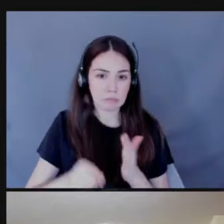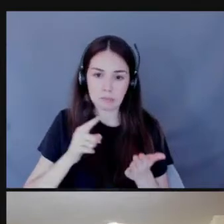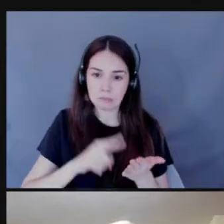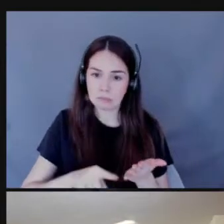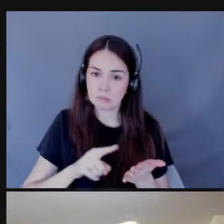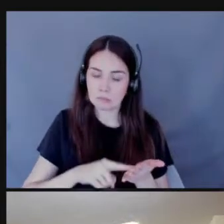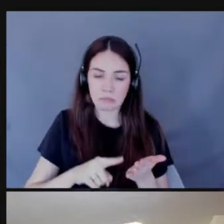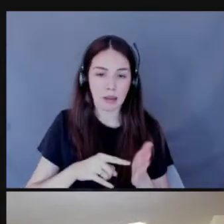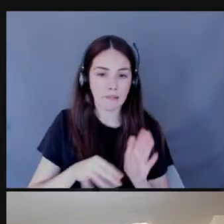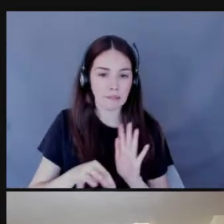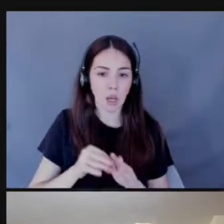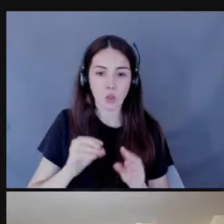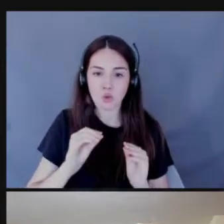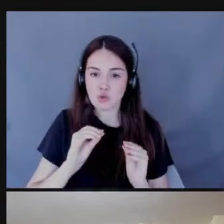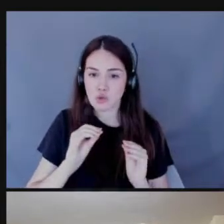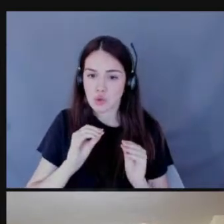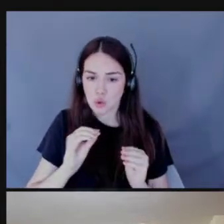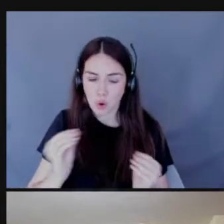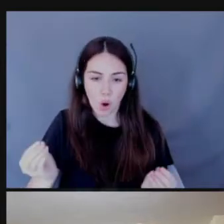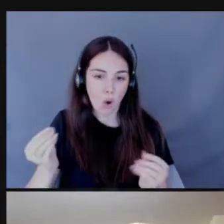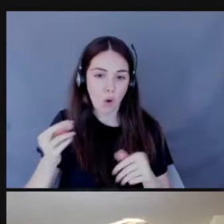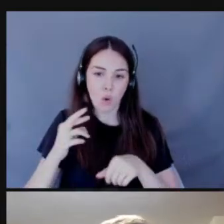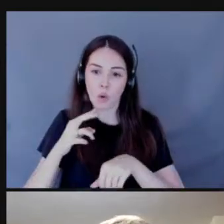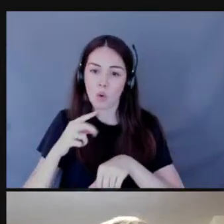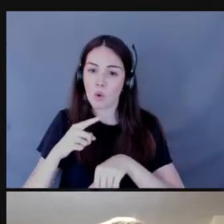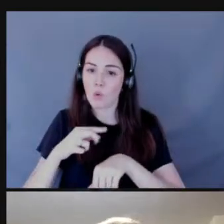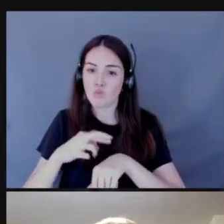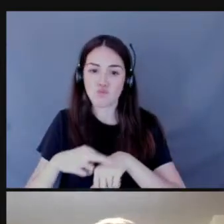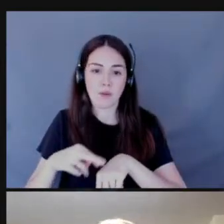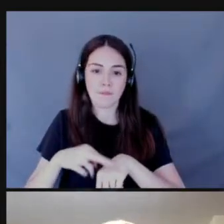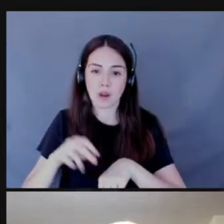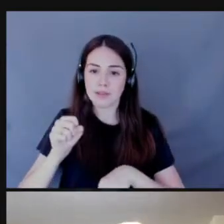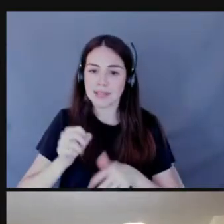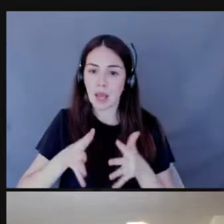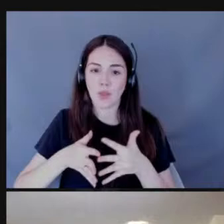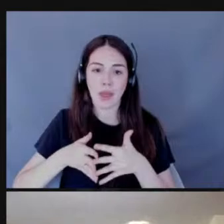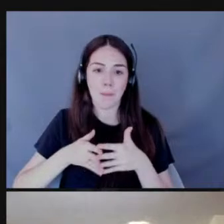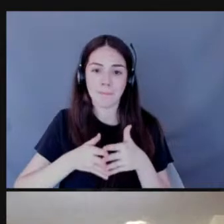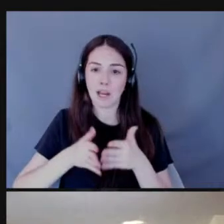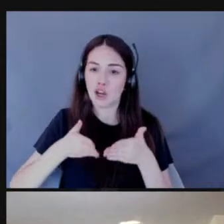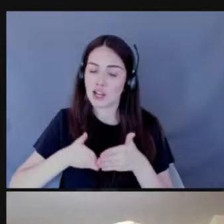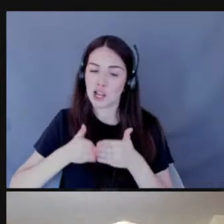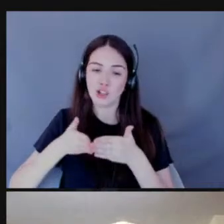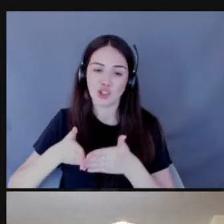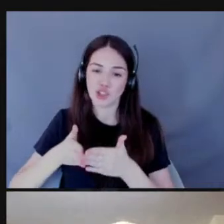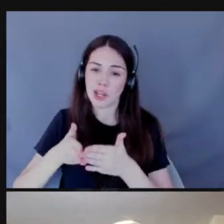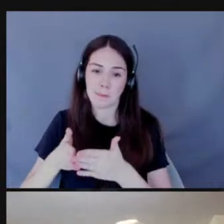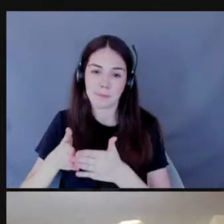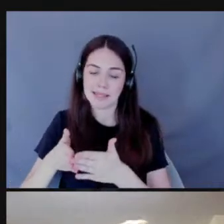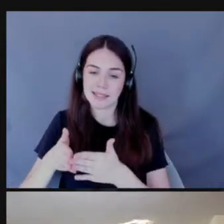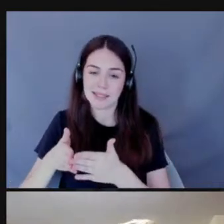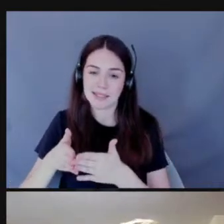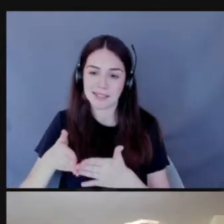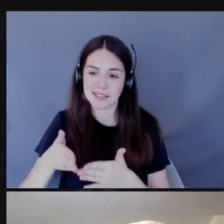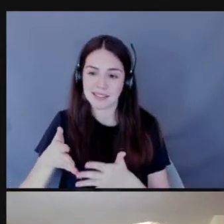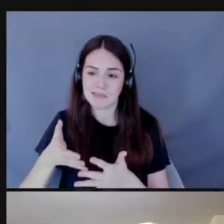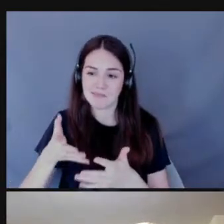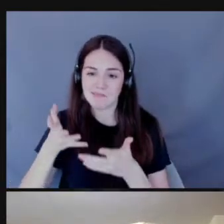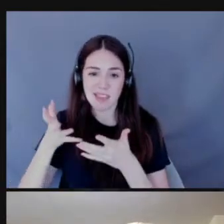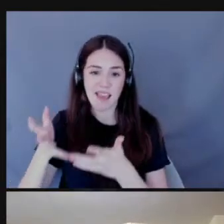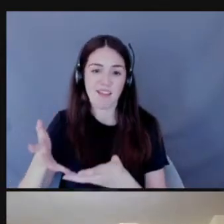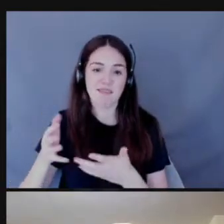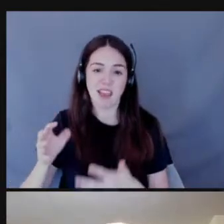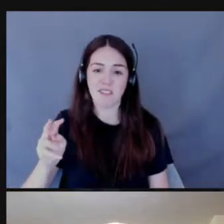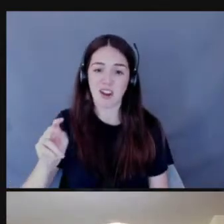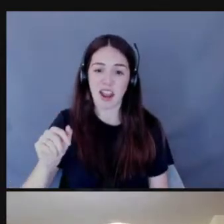references whatsoever to South American sailing ships, being abandoned on Nanjemoy Creek.